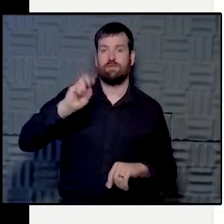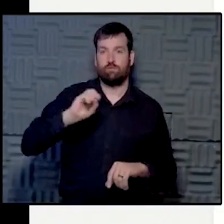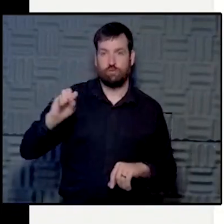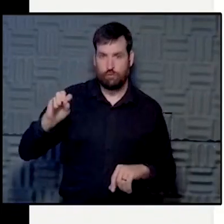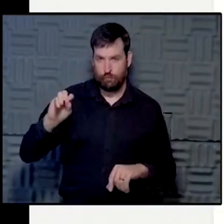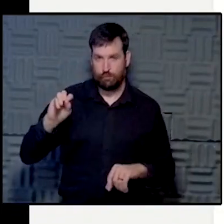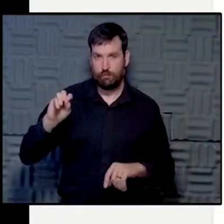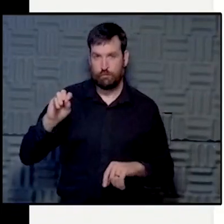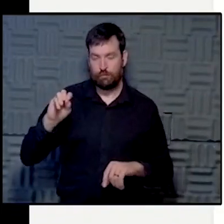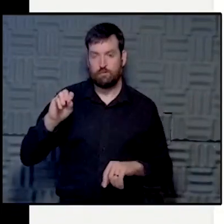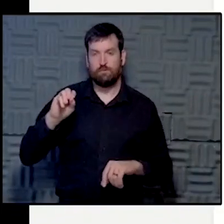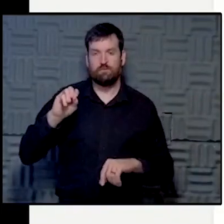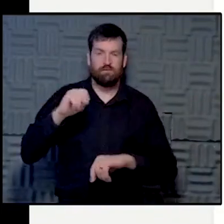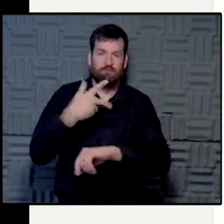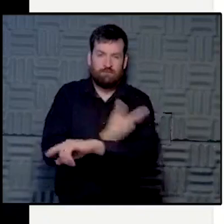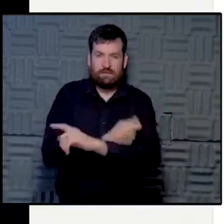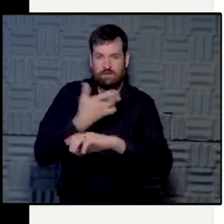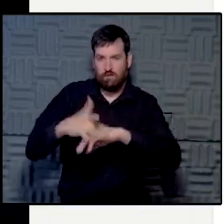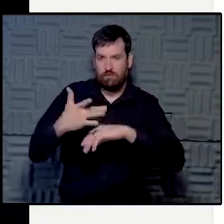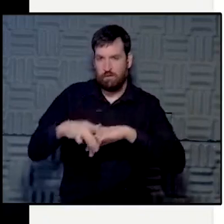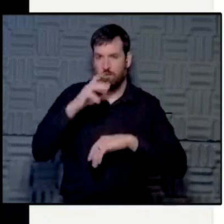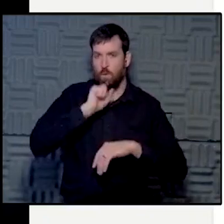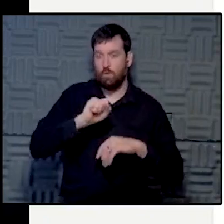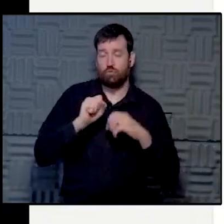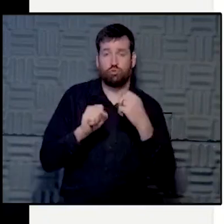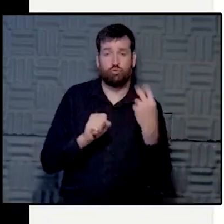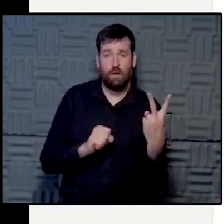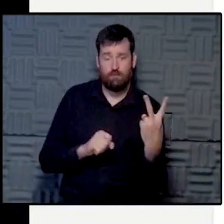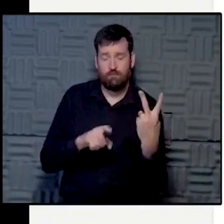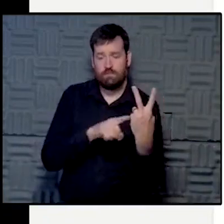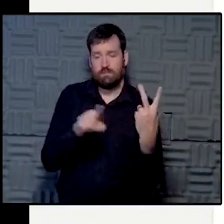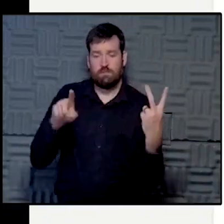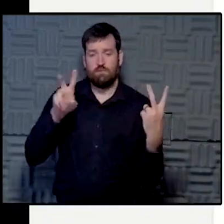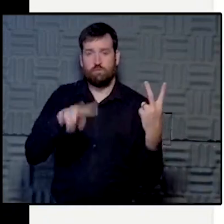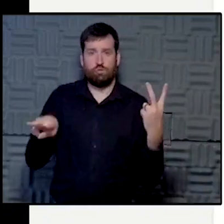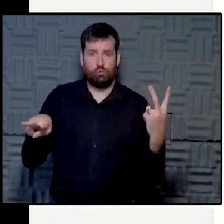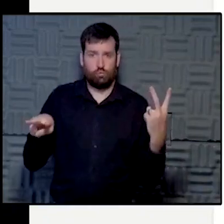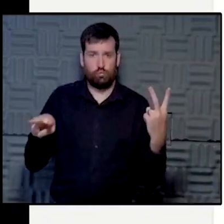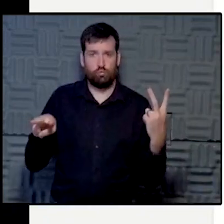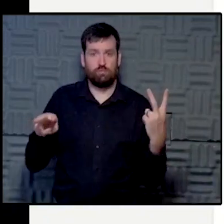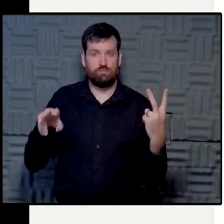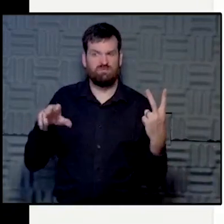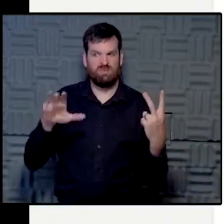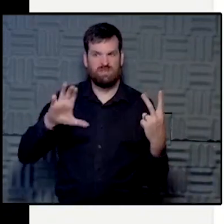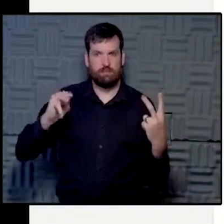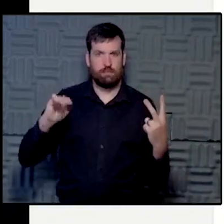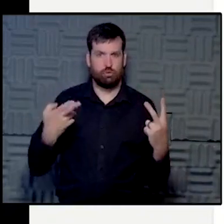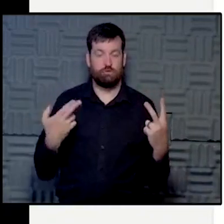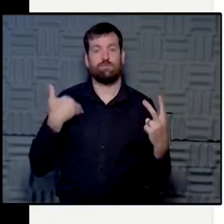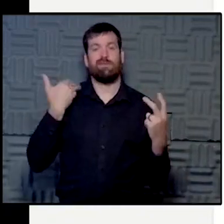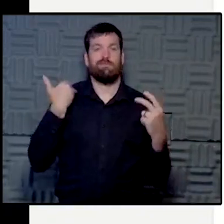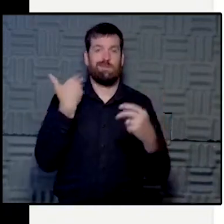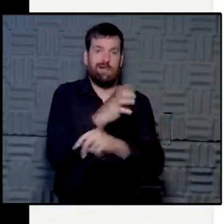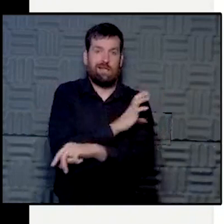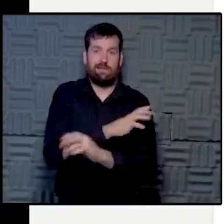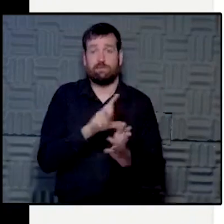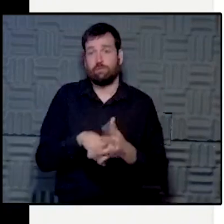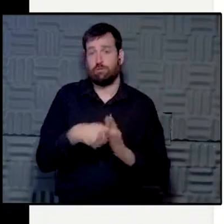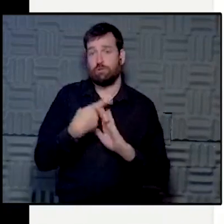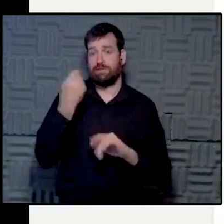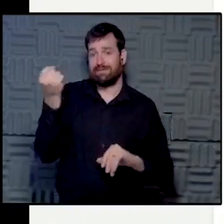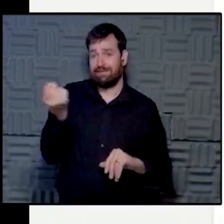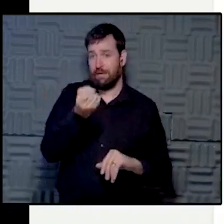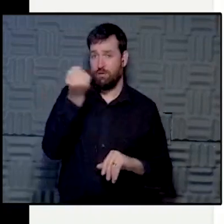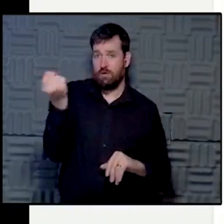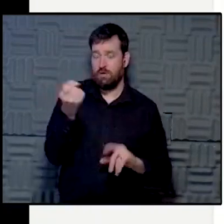816-302-6300, and vaccines are available for ages 12 through 22 at Children's Mercy, and we have clinics starting Saturday, but we